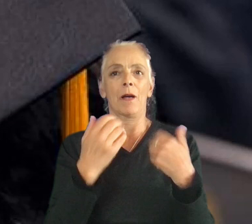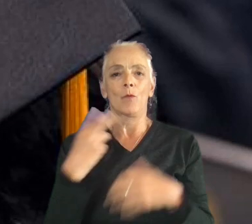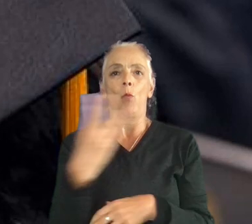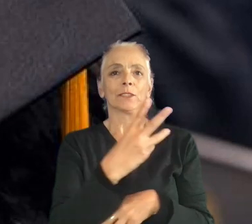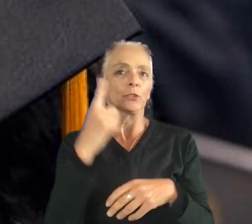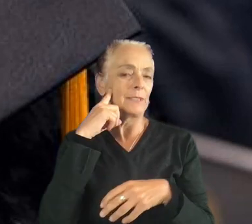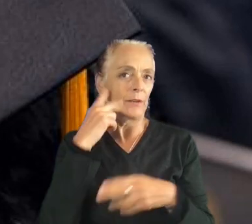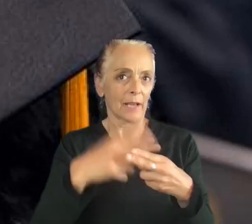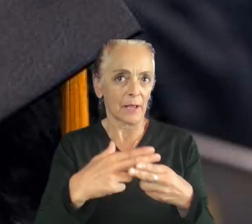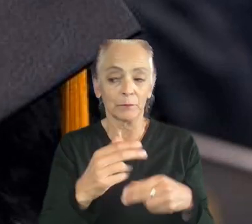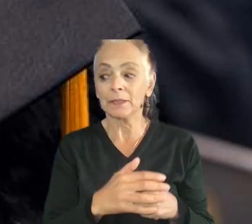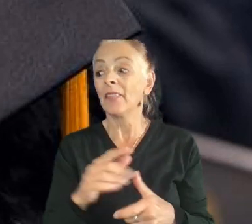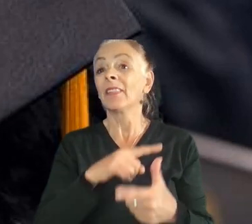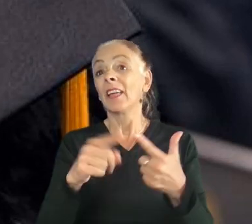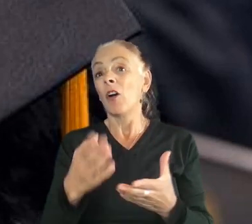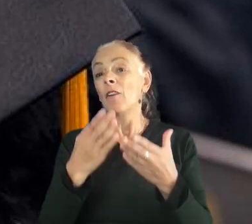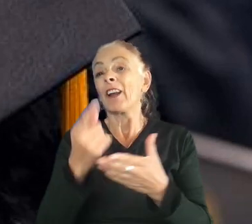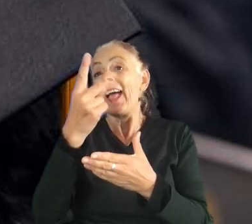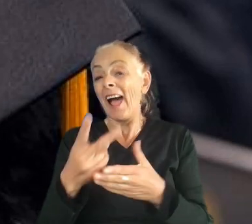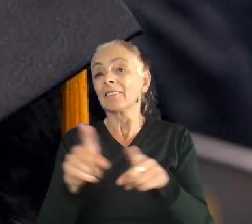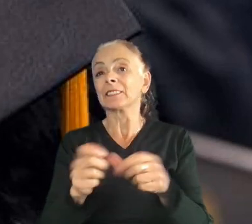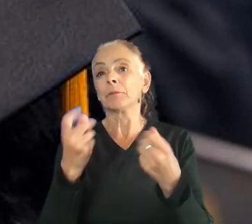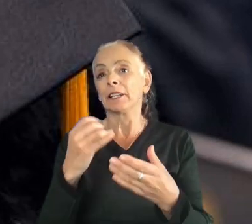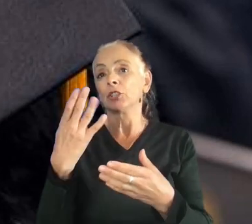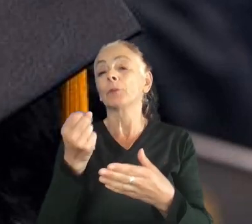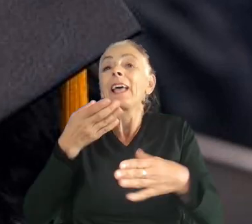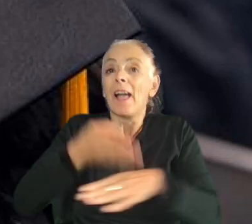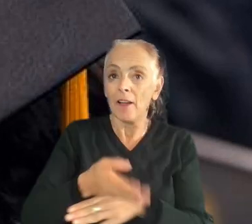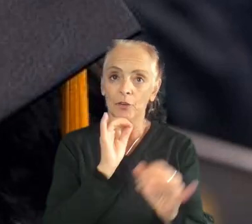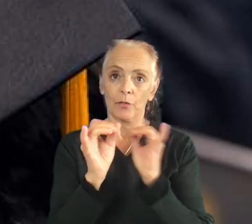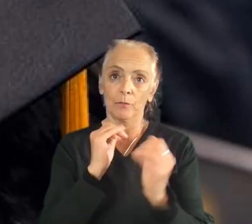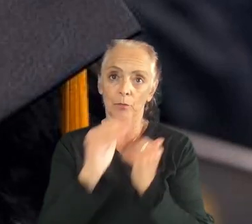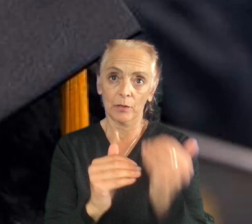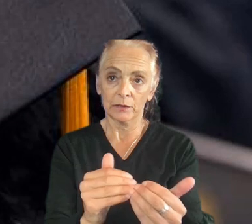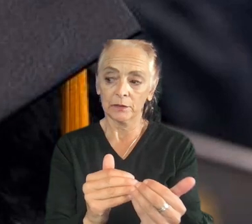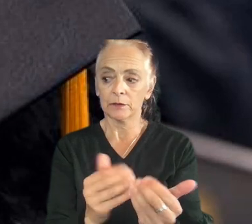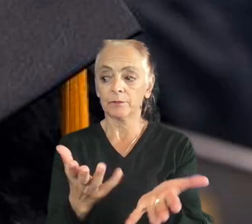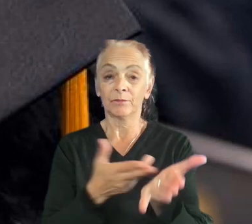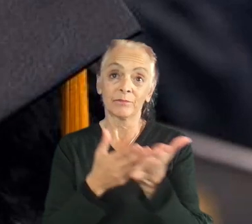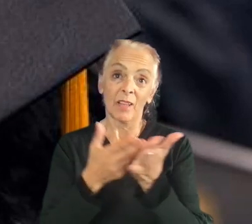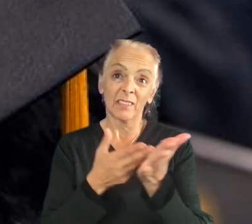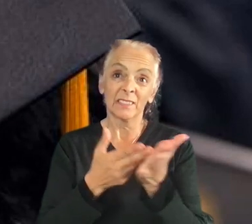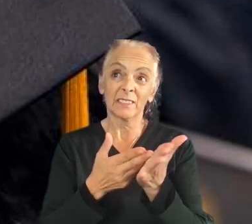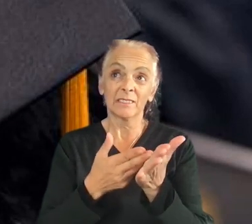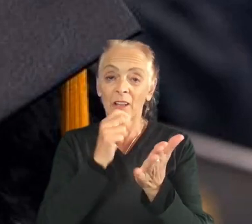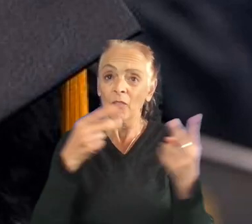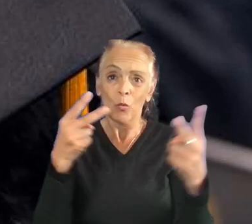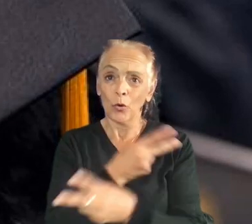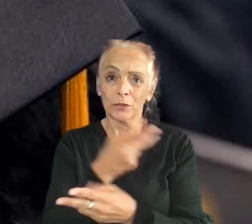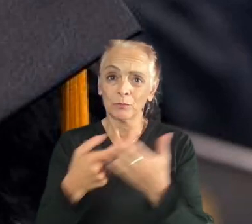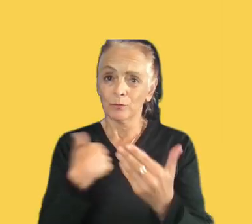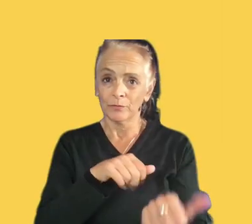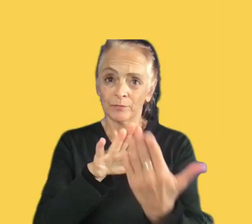They are then offered half as many jobs after the interview process. And honestly, that's not even the worst of what we have to deal